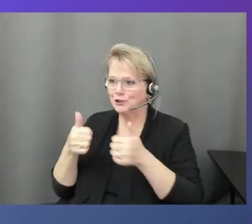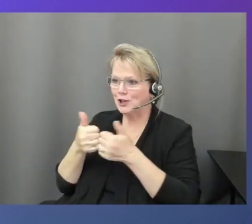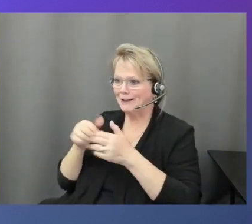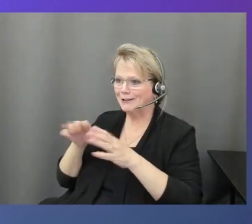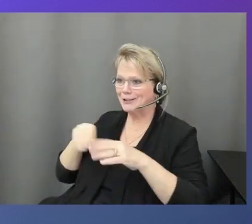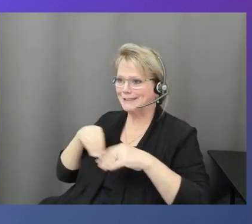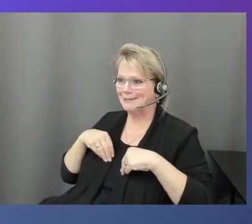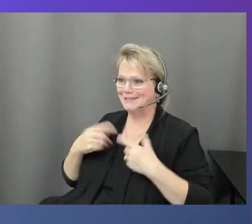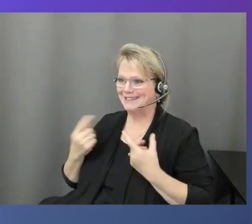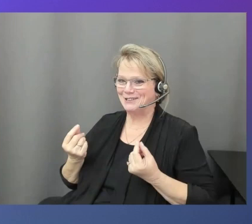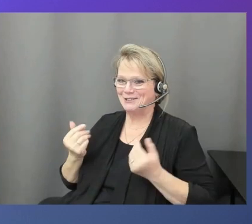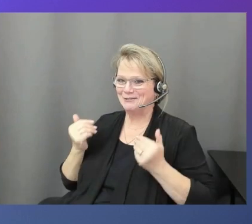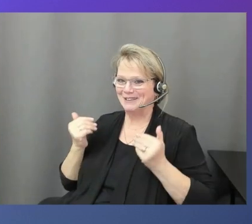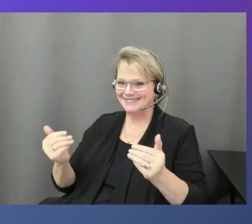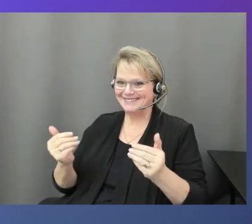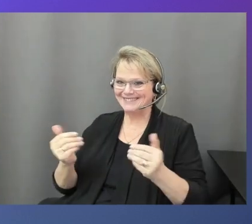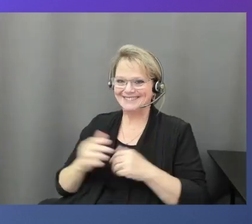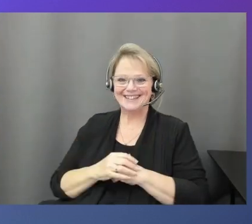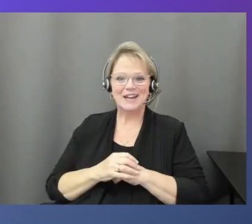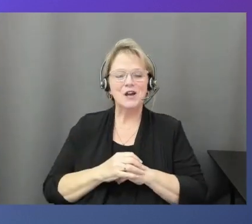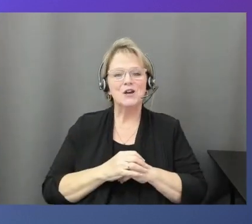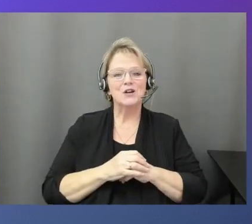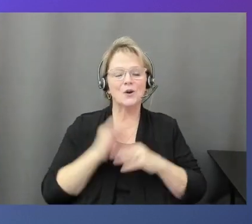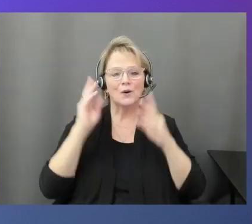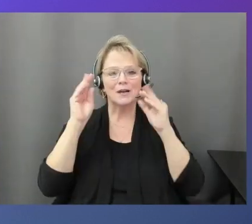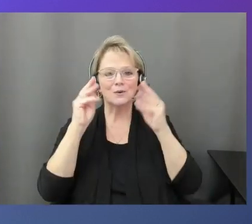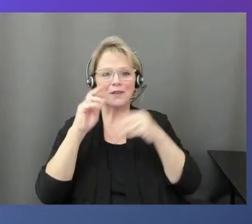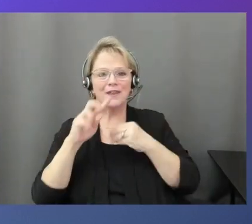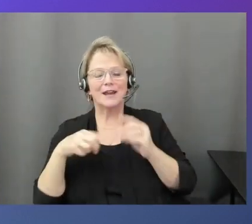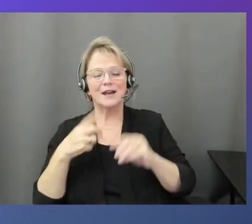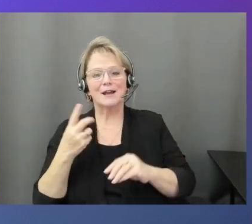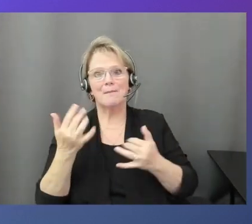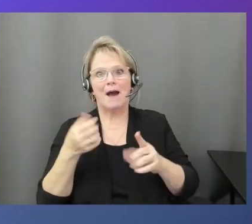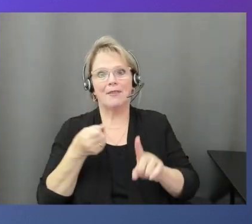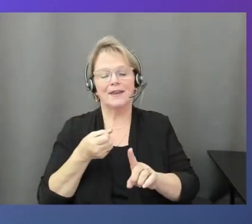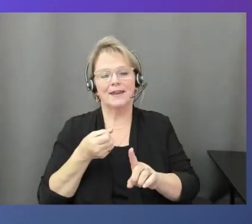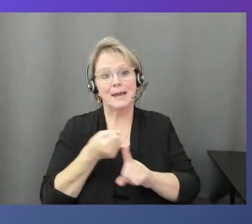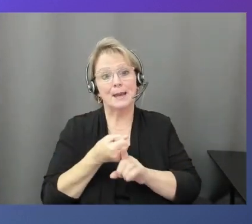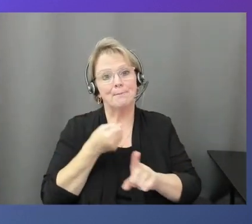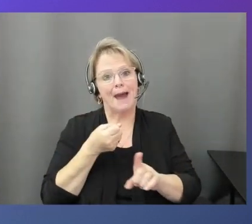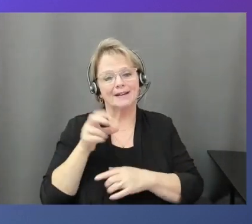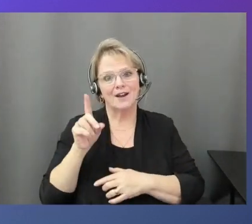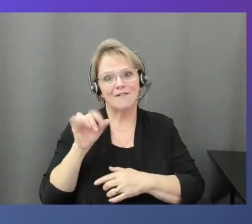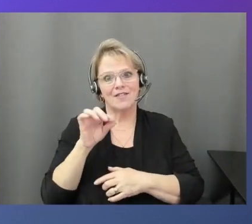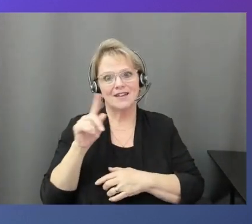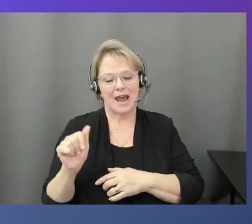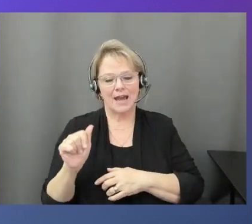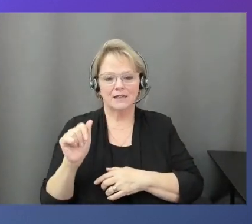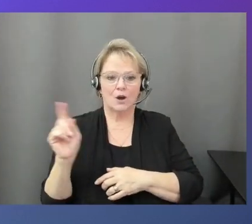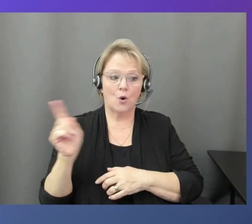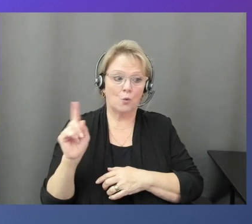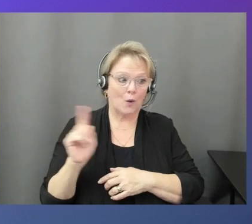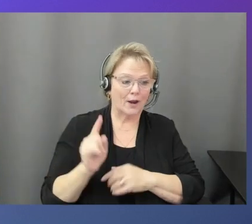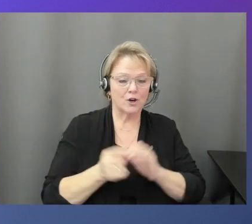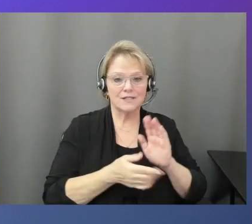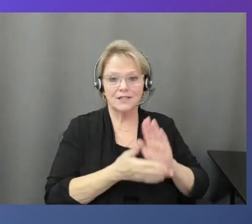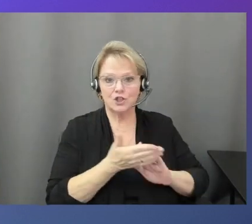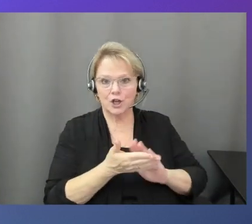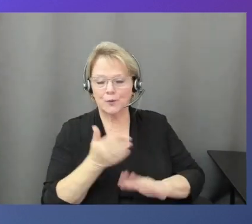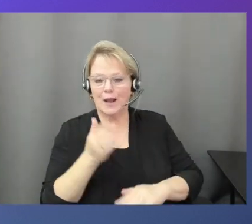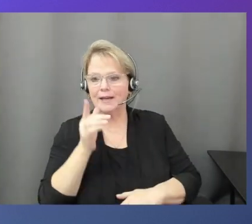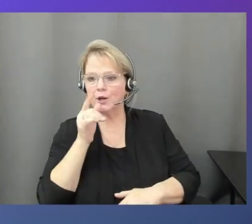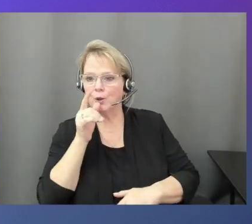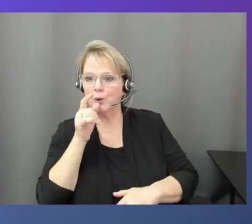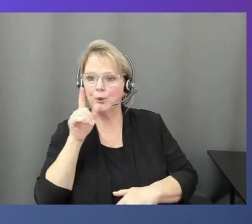go. All right. So as we think about trends that impact the data, where the data is generated, who needs to consume